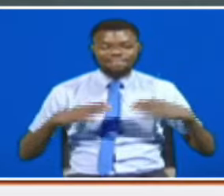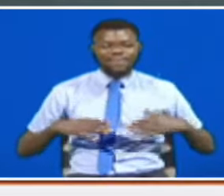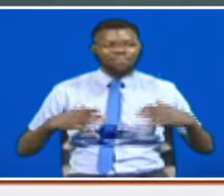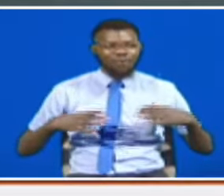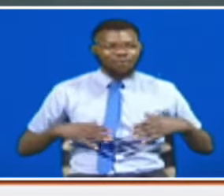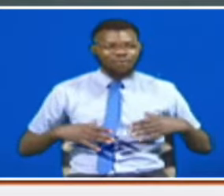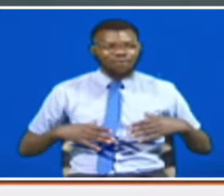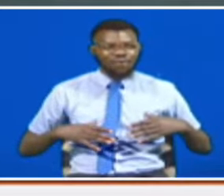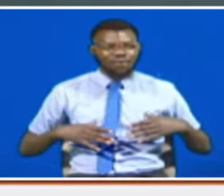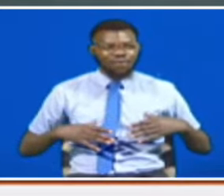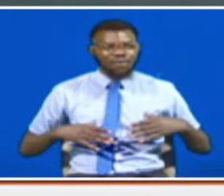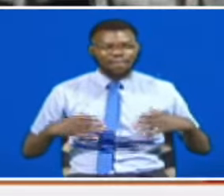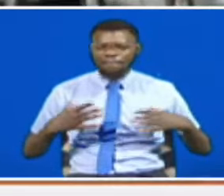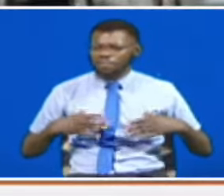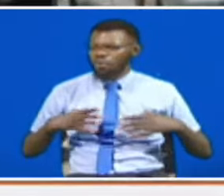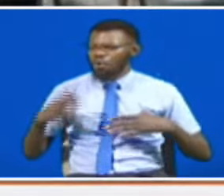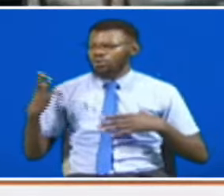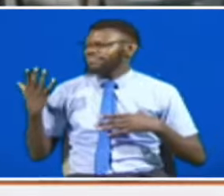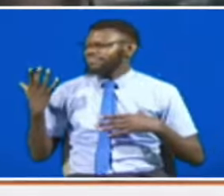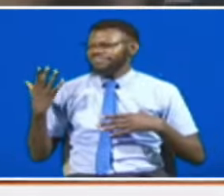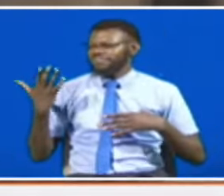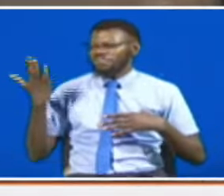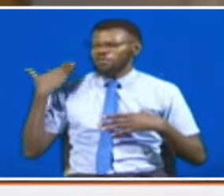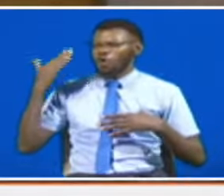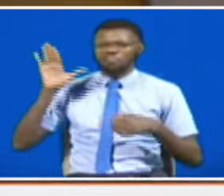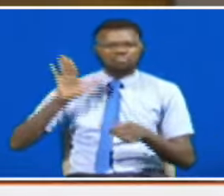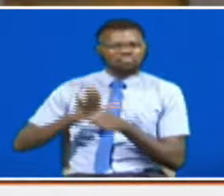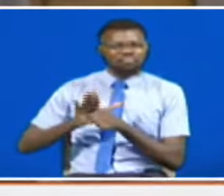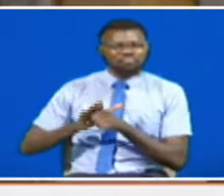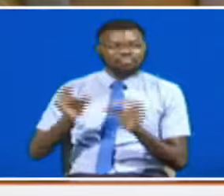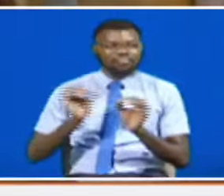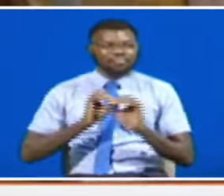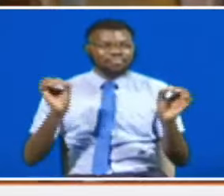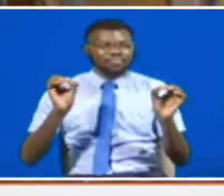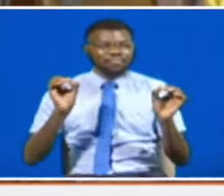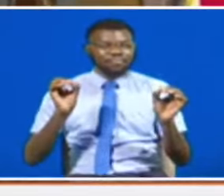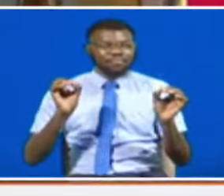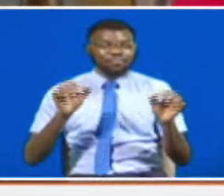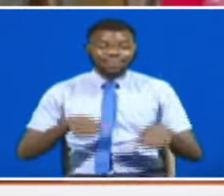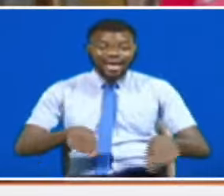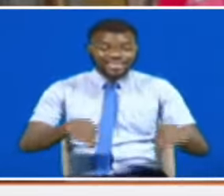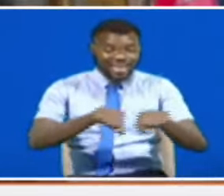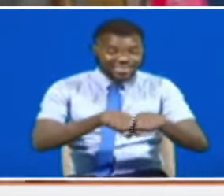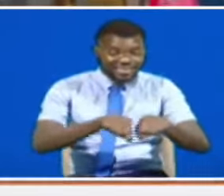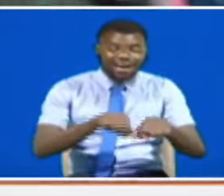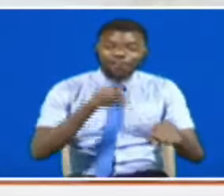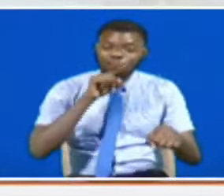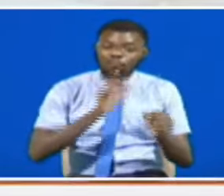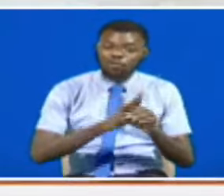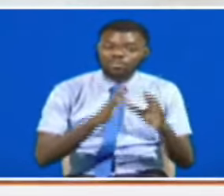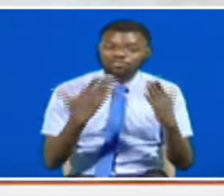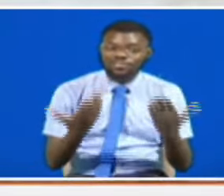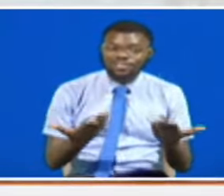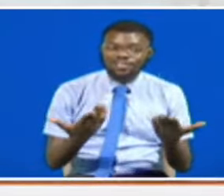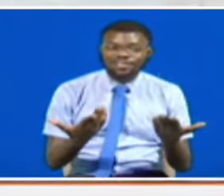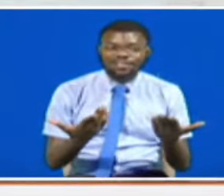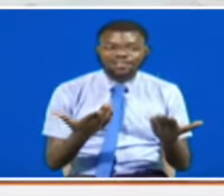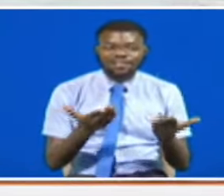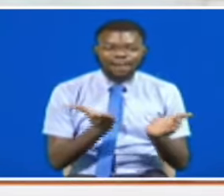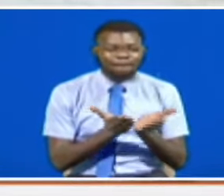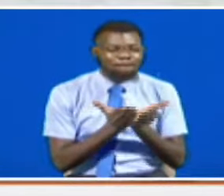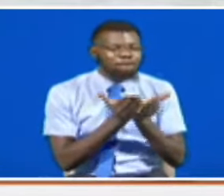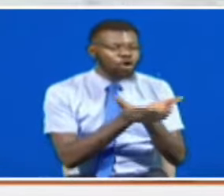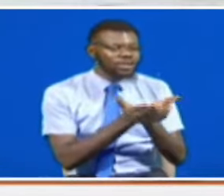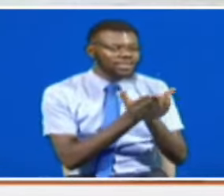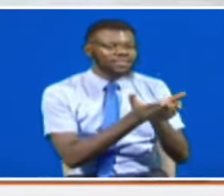was much lower than what you have today. Contrary to what the man promised when he took office, he promised Nairobi residents rescue boats, a